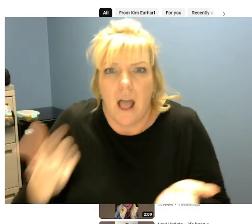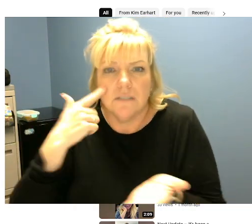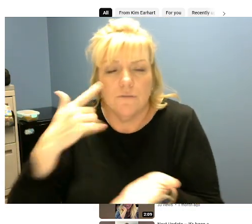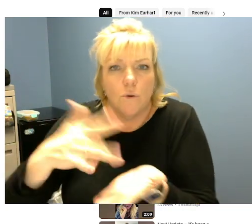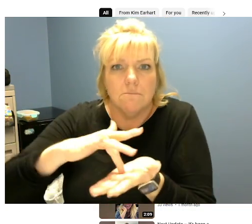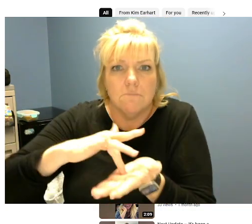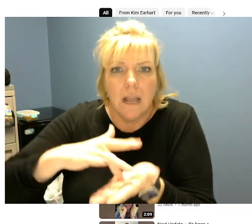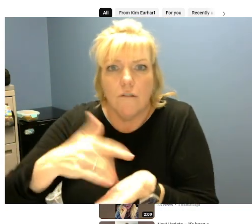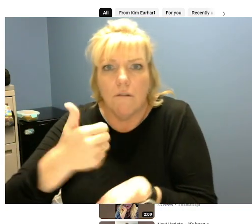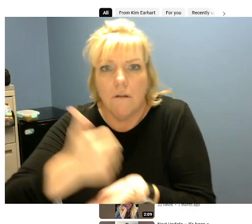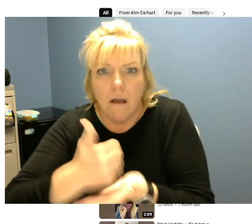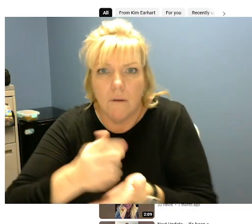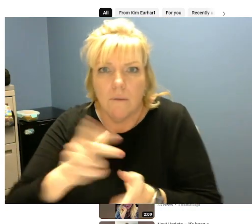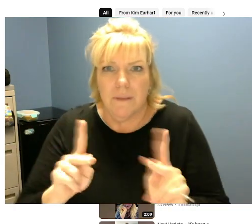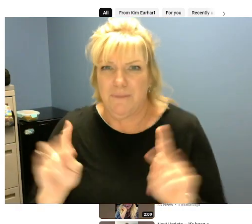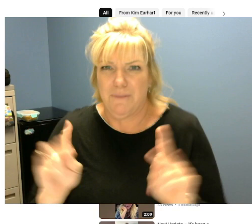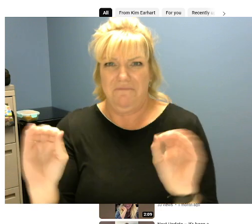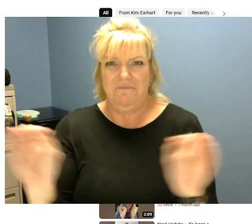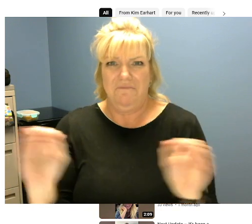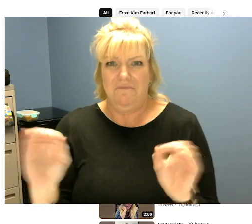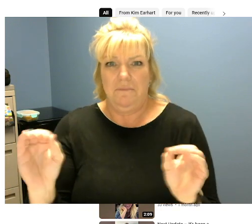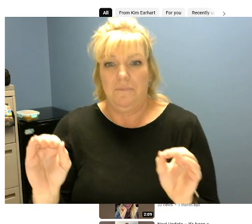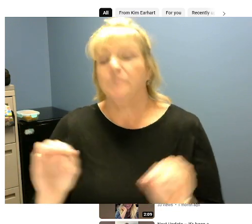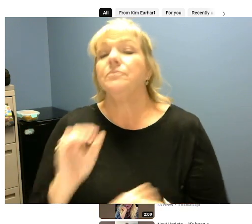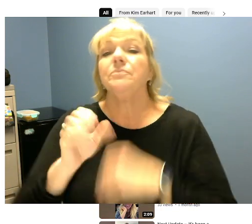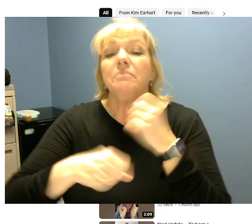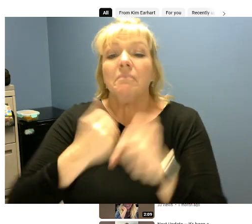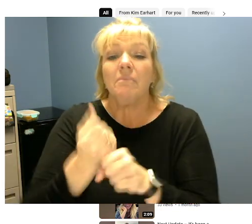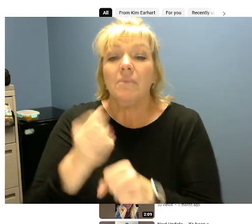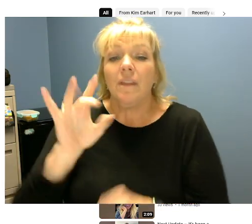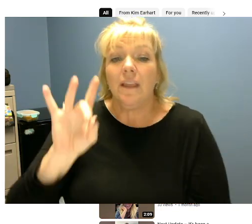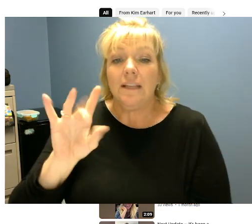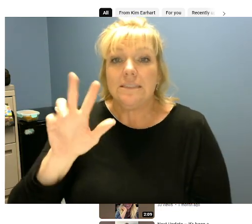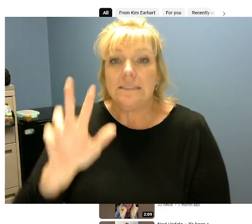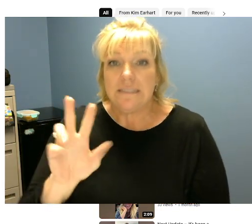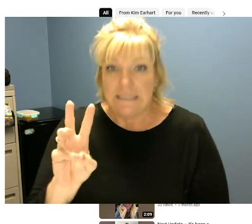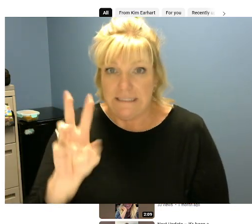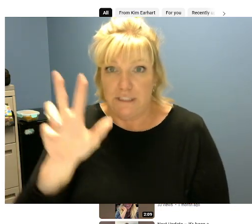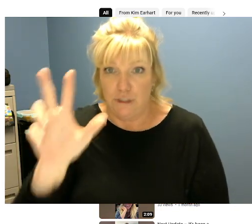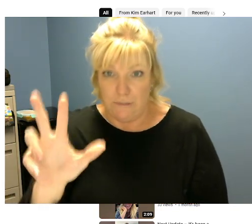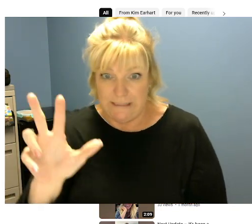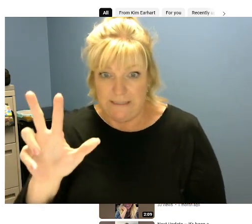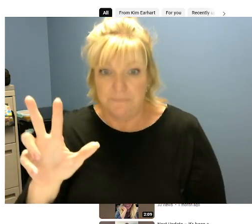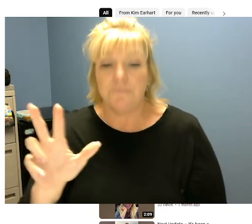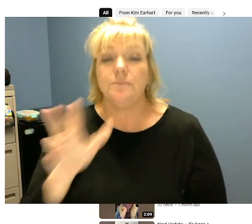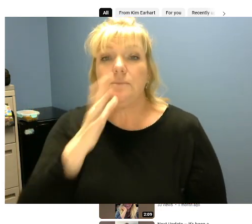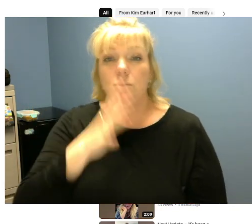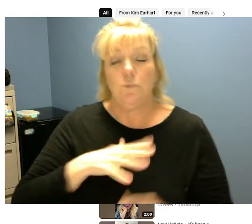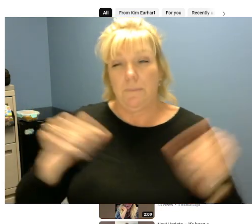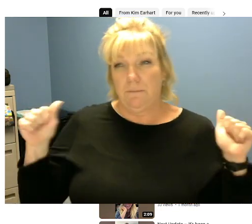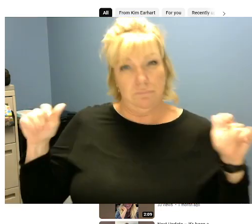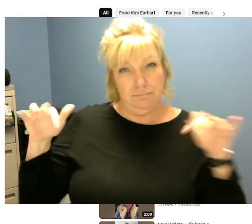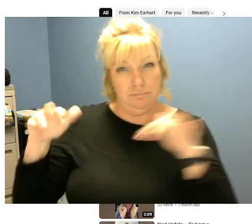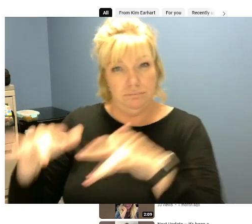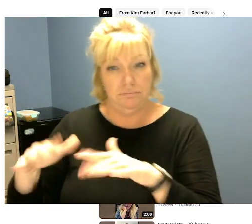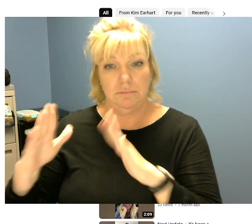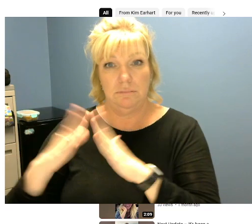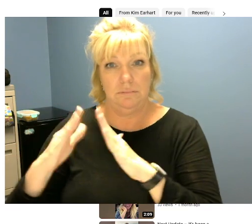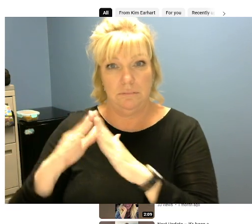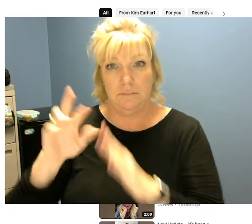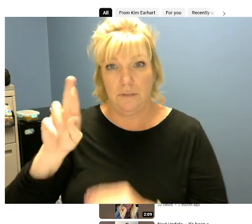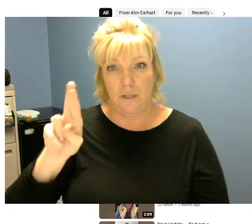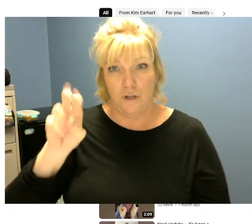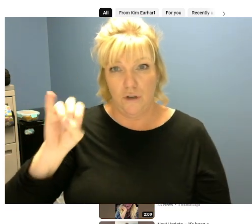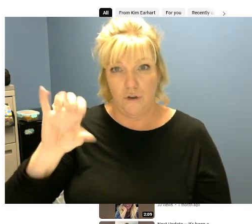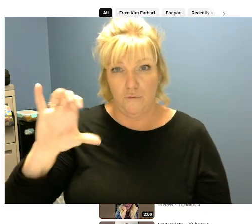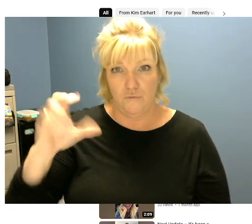really anything. And so in 1863, women show up in Richmond and they begin rioting for bread. They just